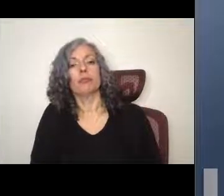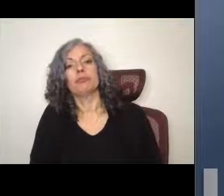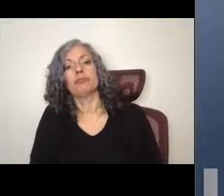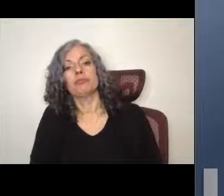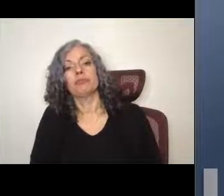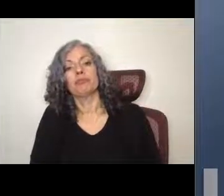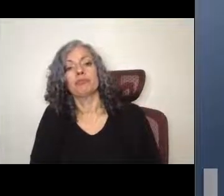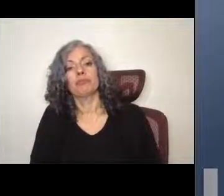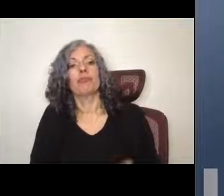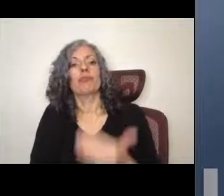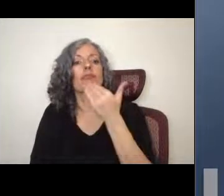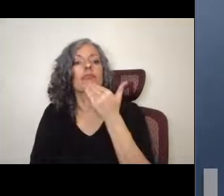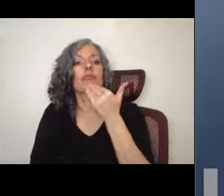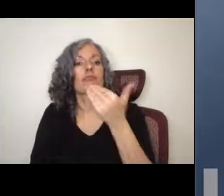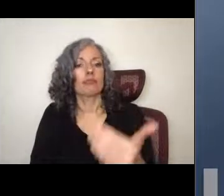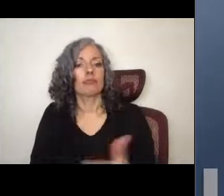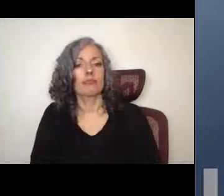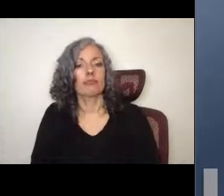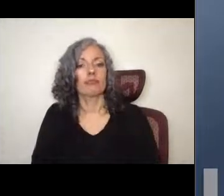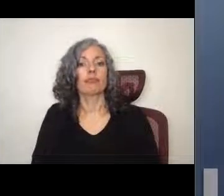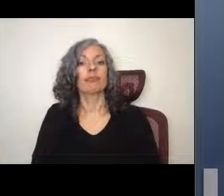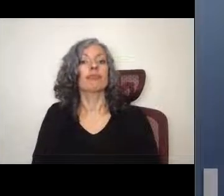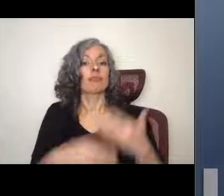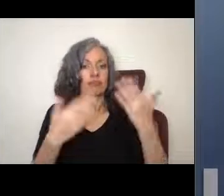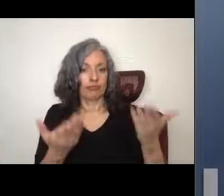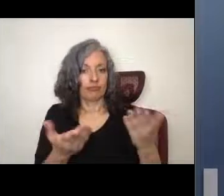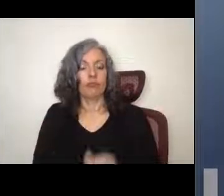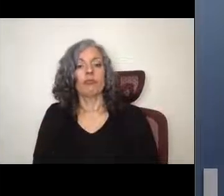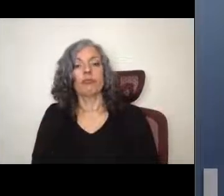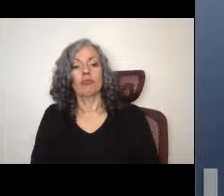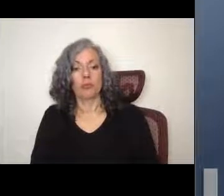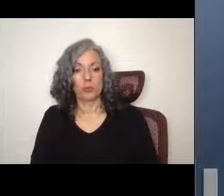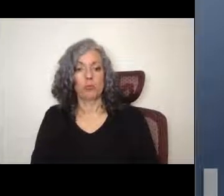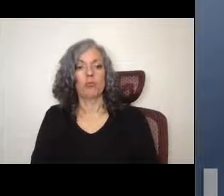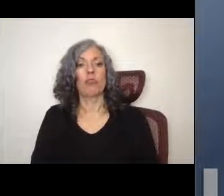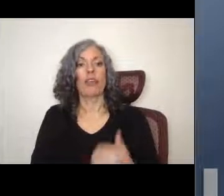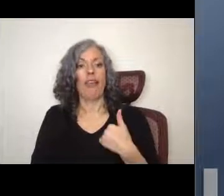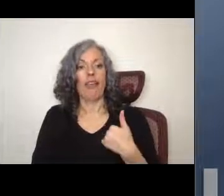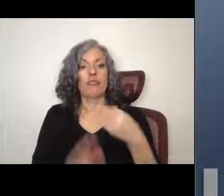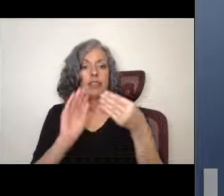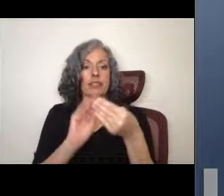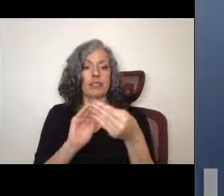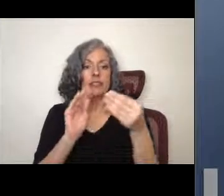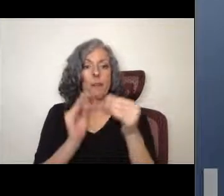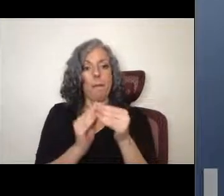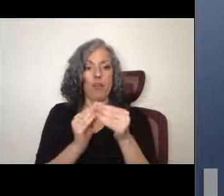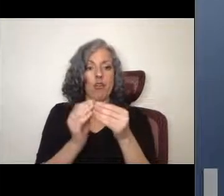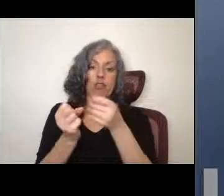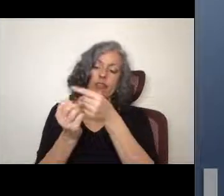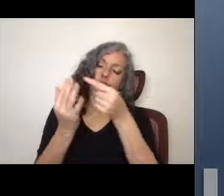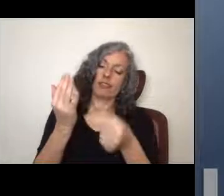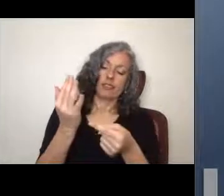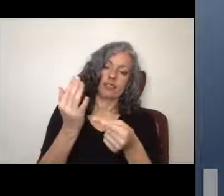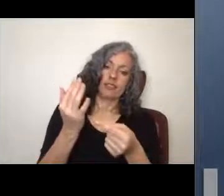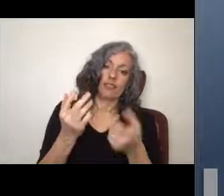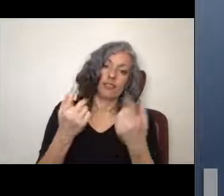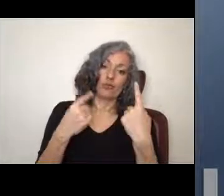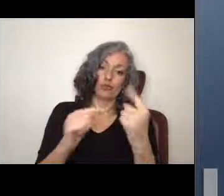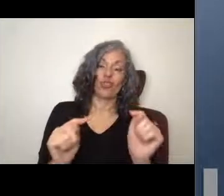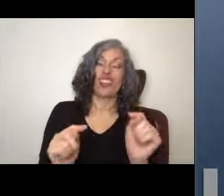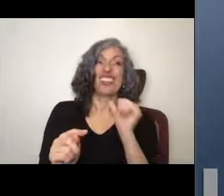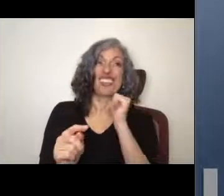you. Commissioners, can you, okay, there we go. I do have a number of items, consecutive items. I'll do my best to not speak